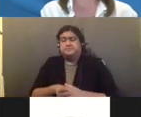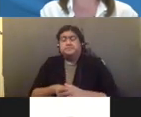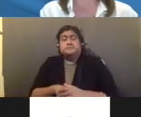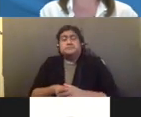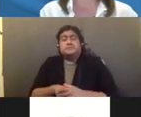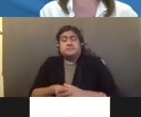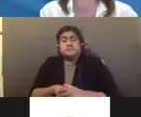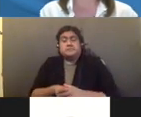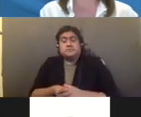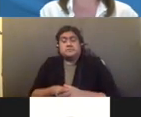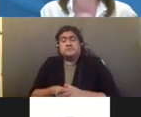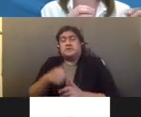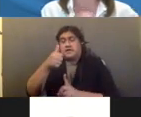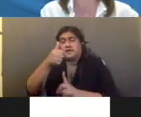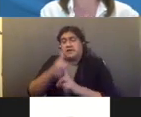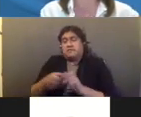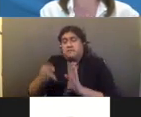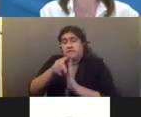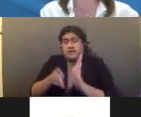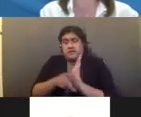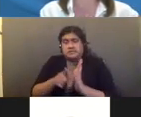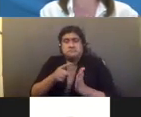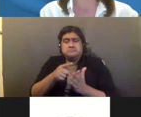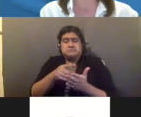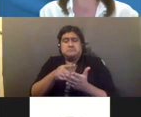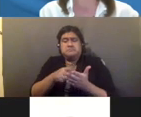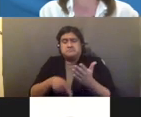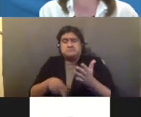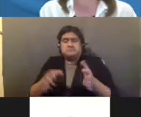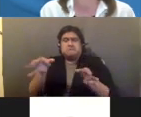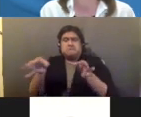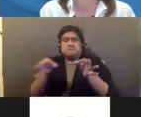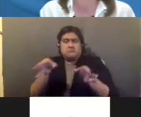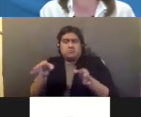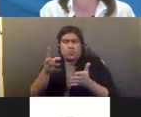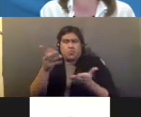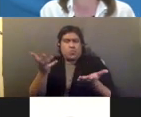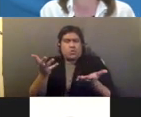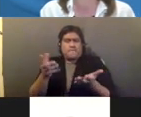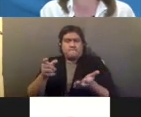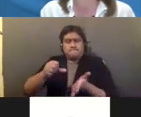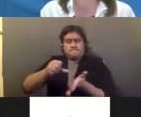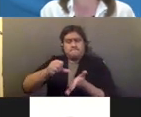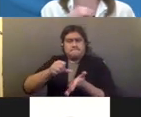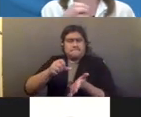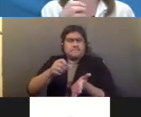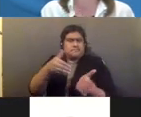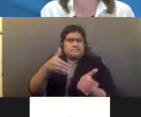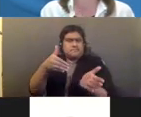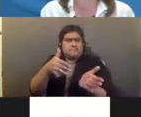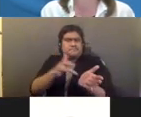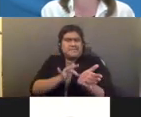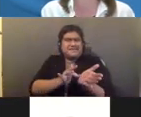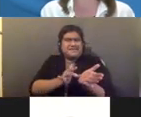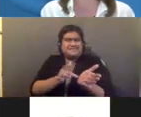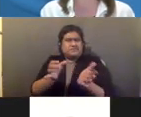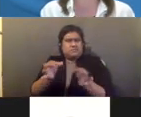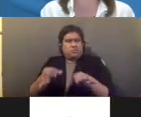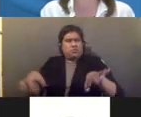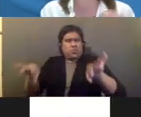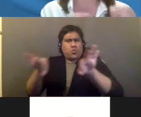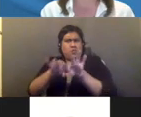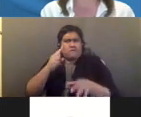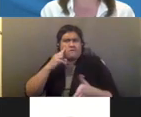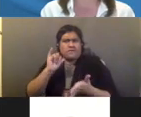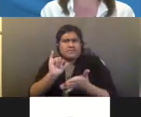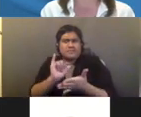own determination about what is medically necessary. And so there really needs to be a lot of appeals if